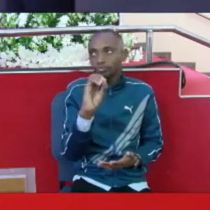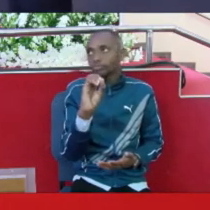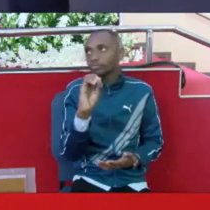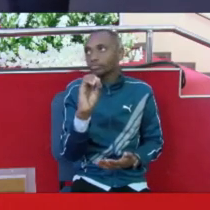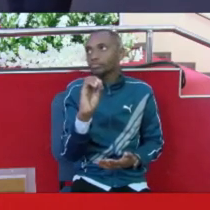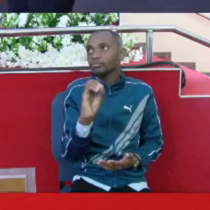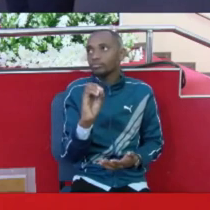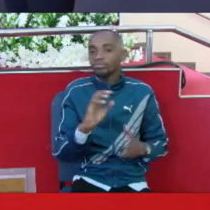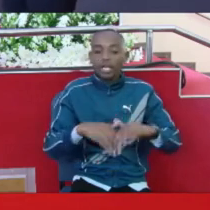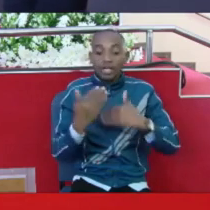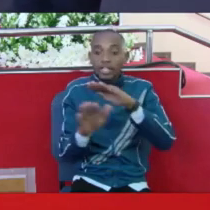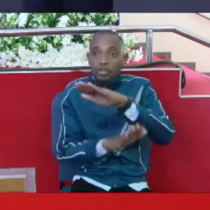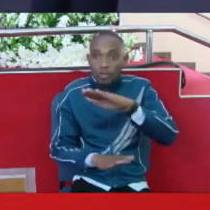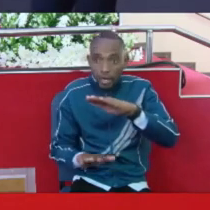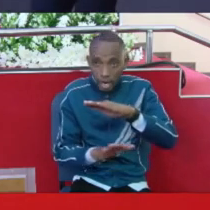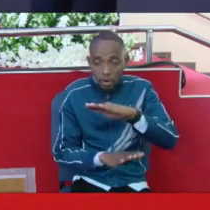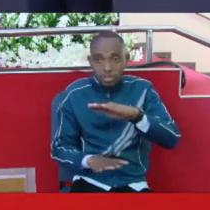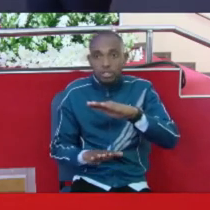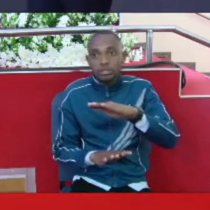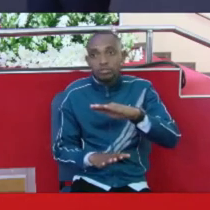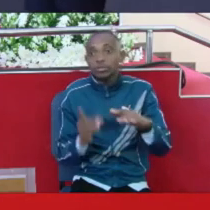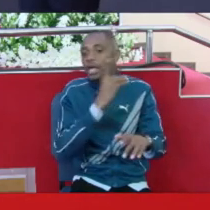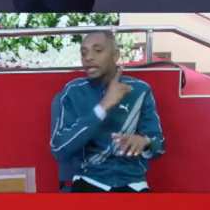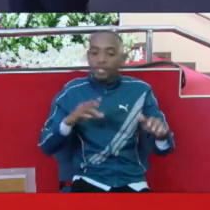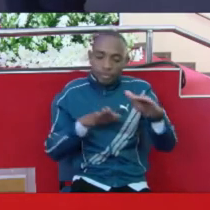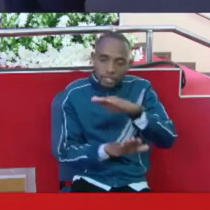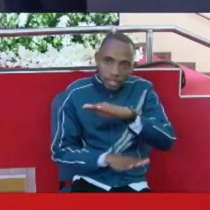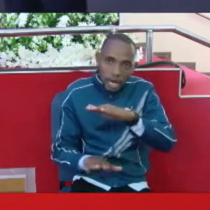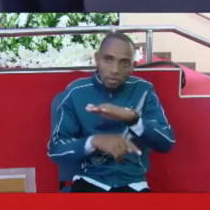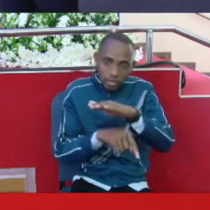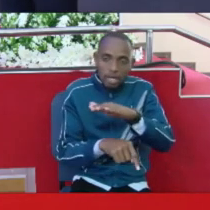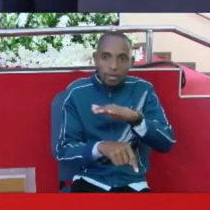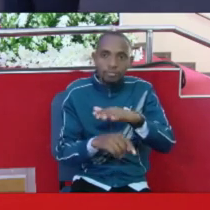He is on the ground. He is down there.